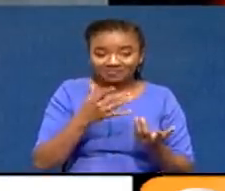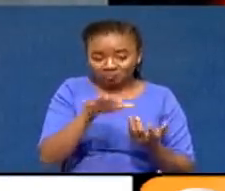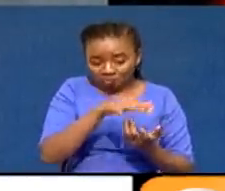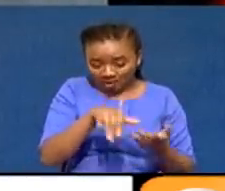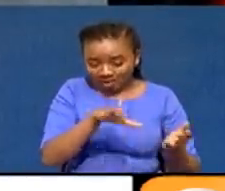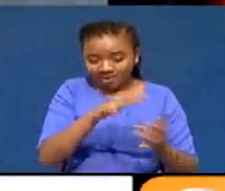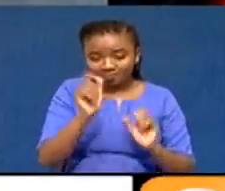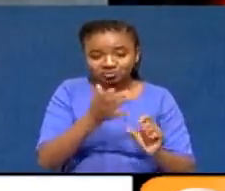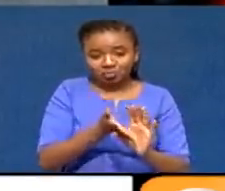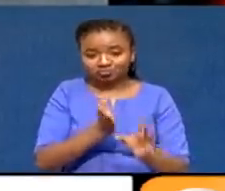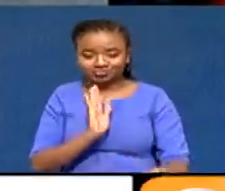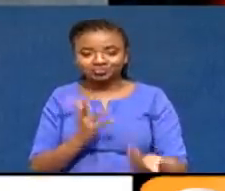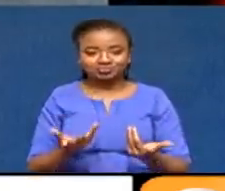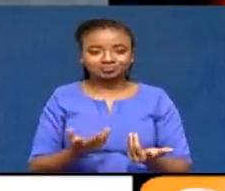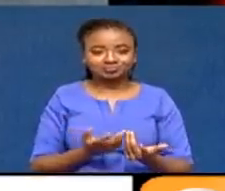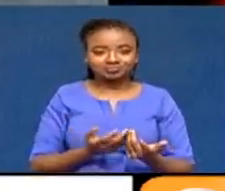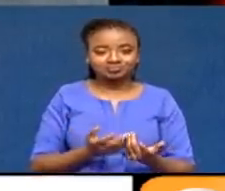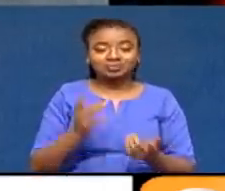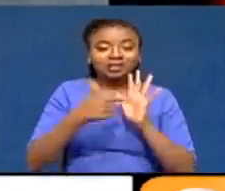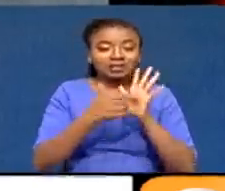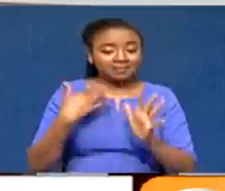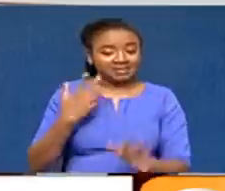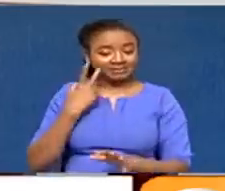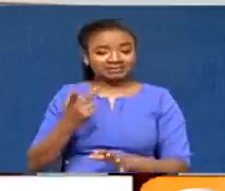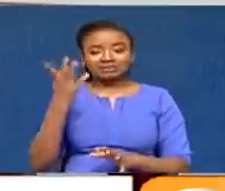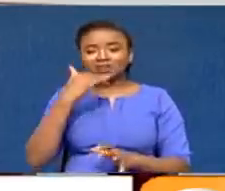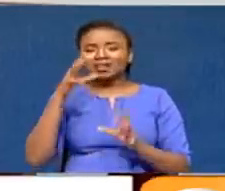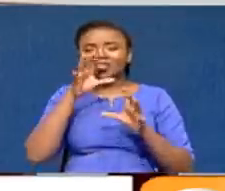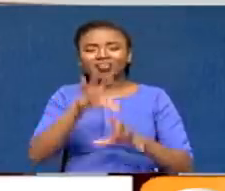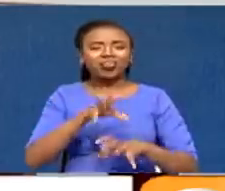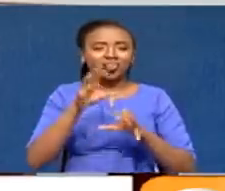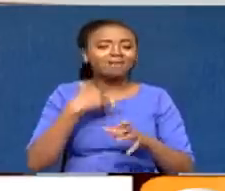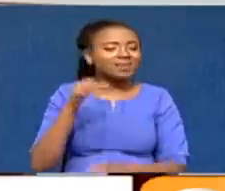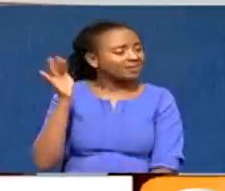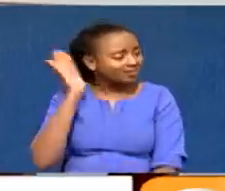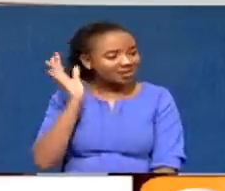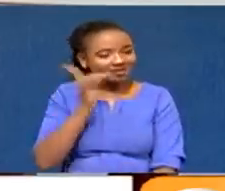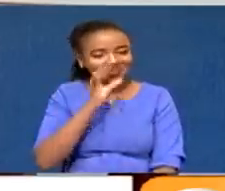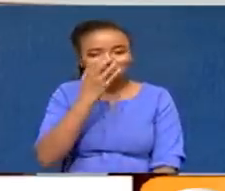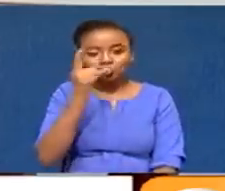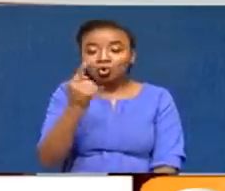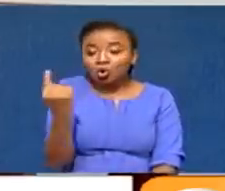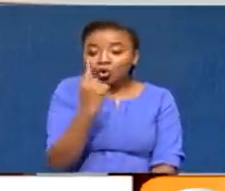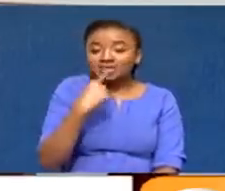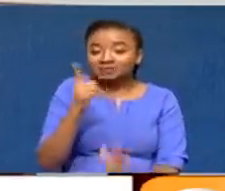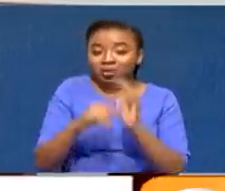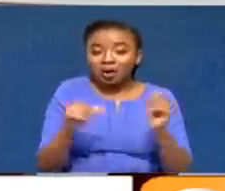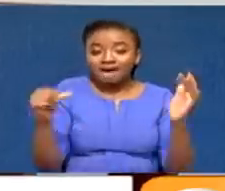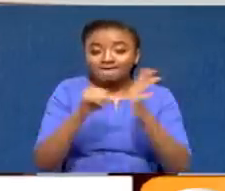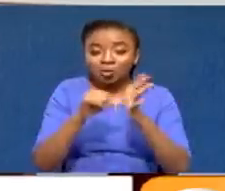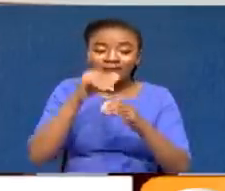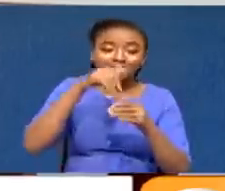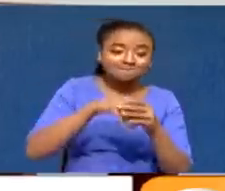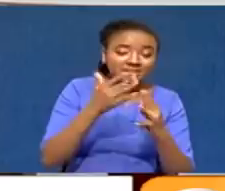is basically personal. I've listened to Ruto. The only thing he says is the problem between him and